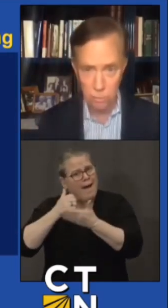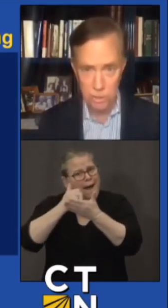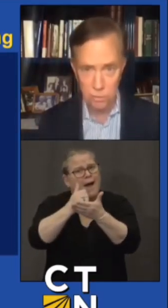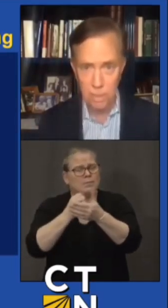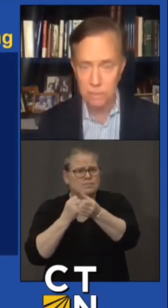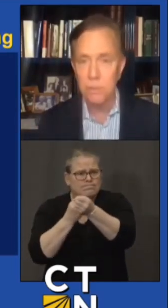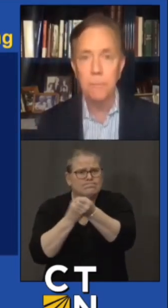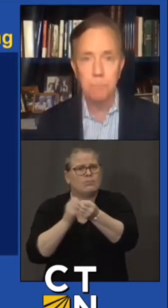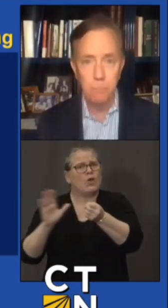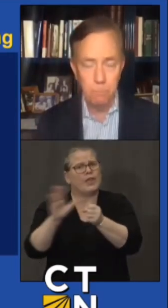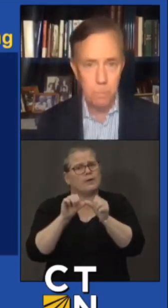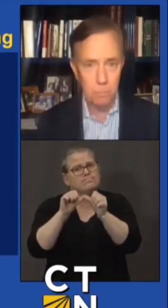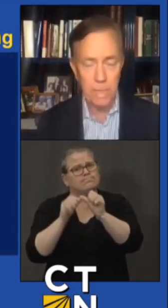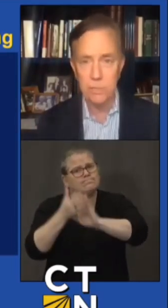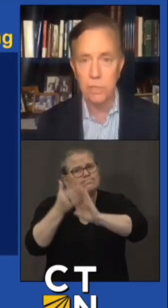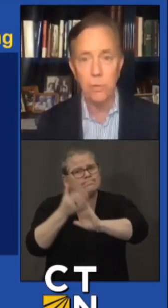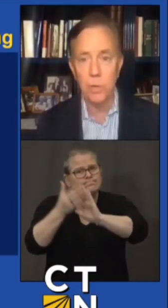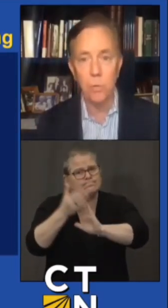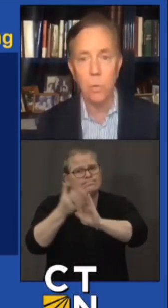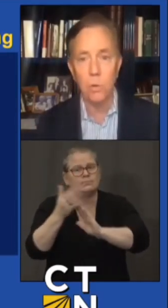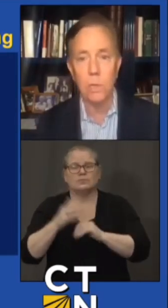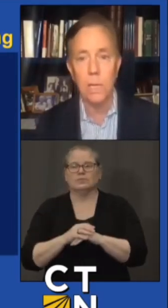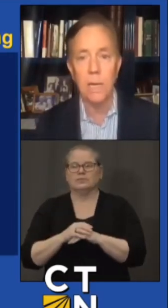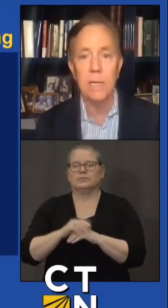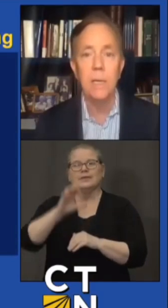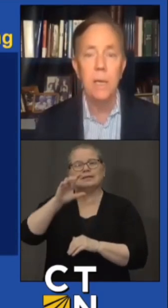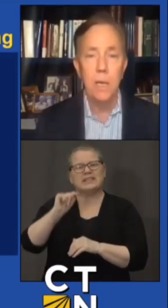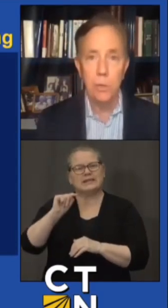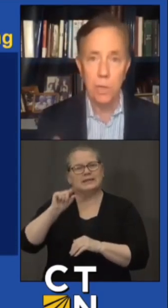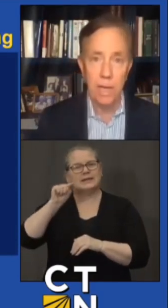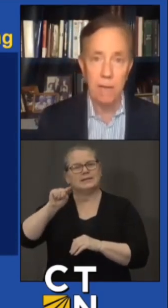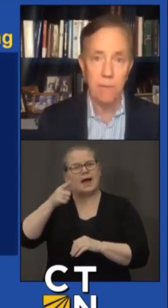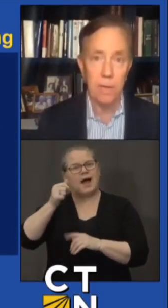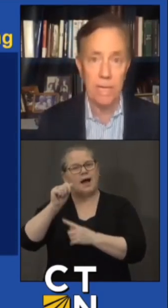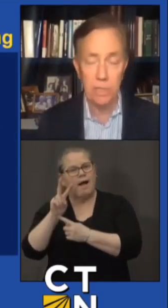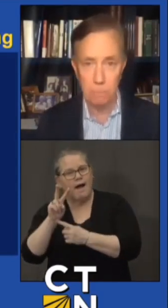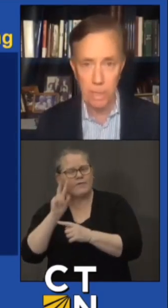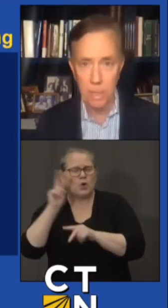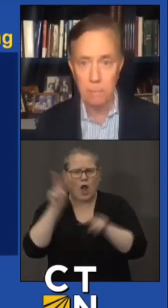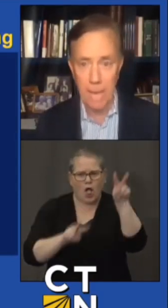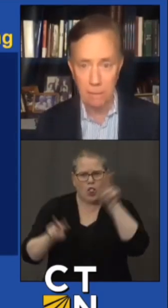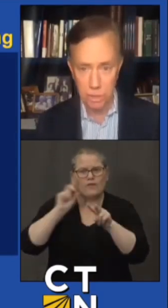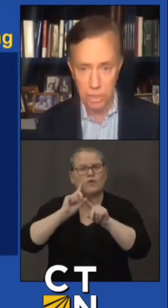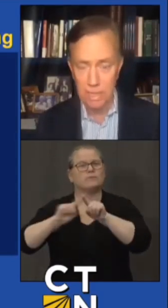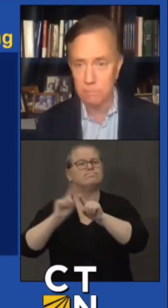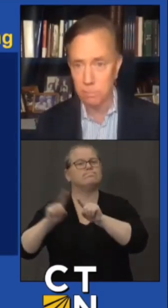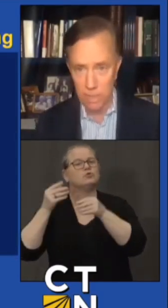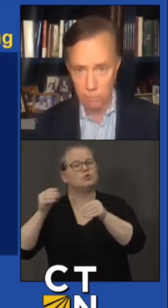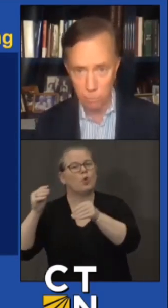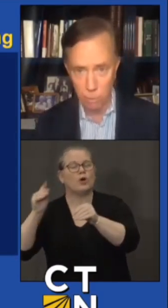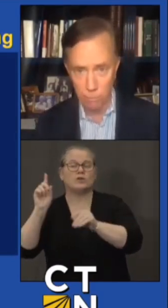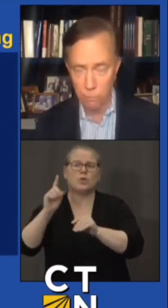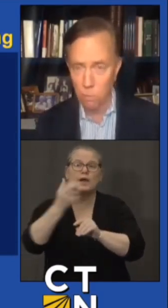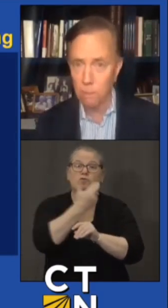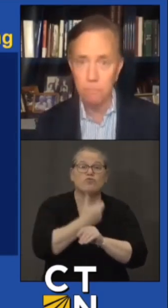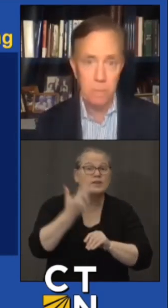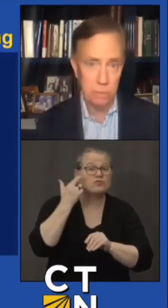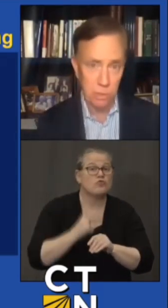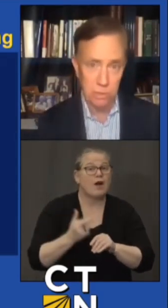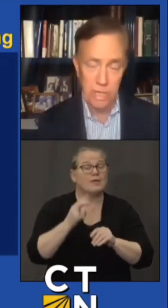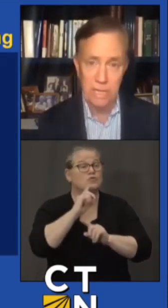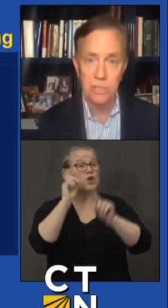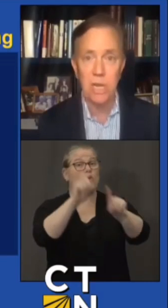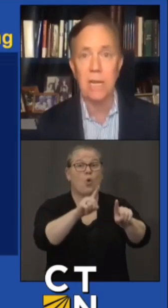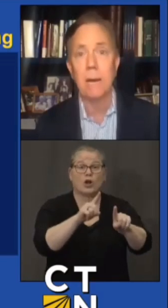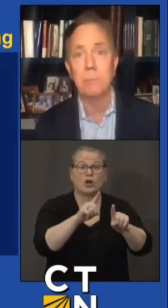as restaurants, places that you can order online. You can have easy pickup outside like we were before. So